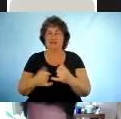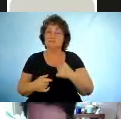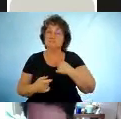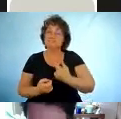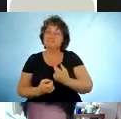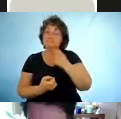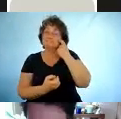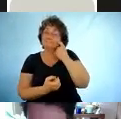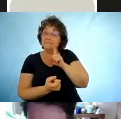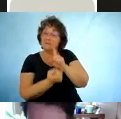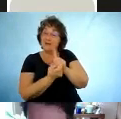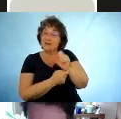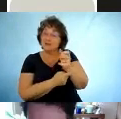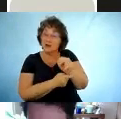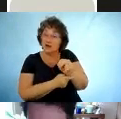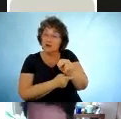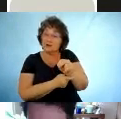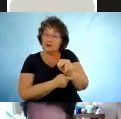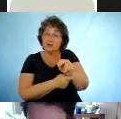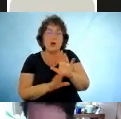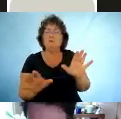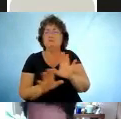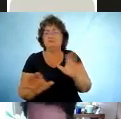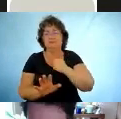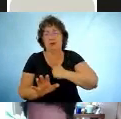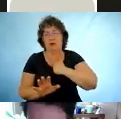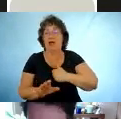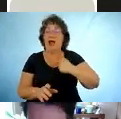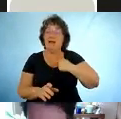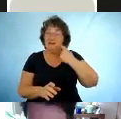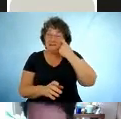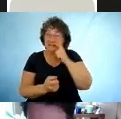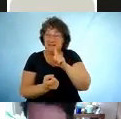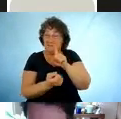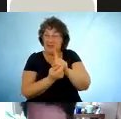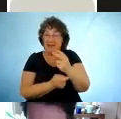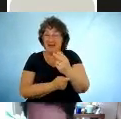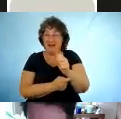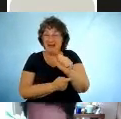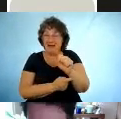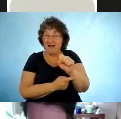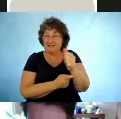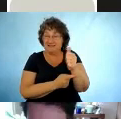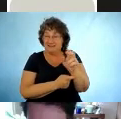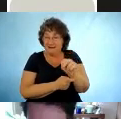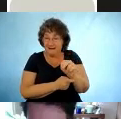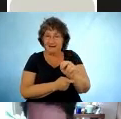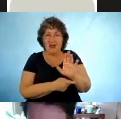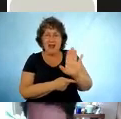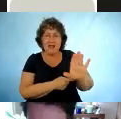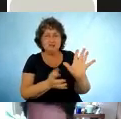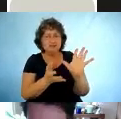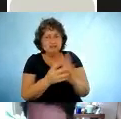and I recently met Hassan, and all of the stories and experiences and work he's